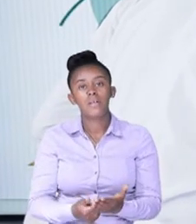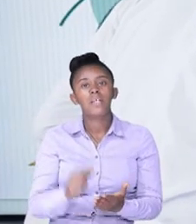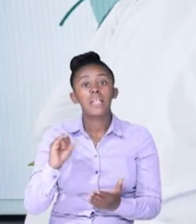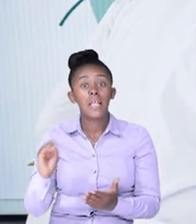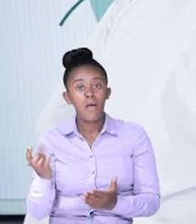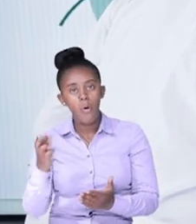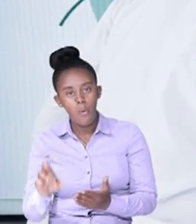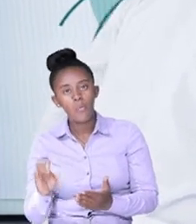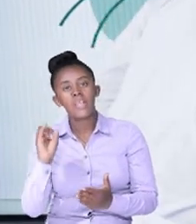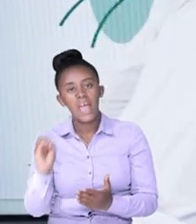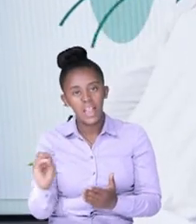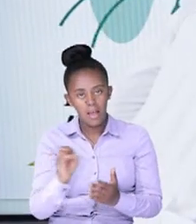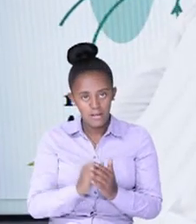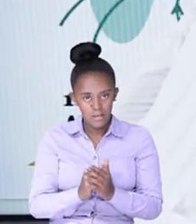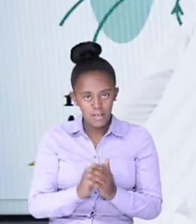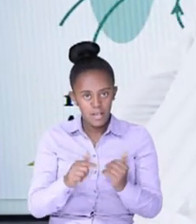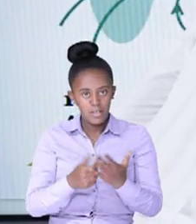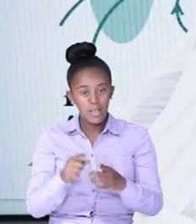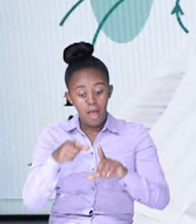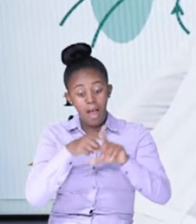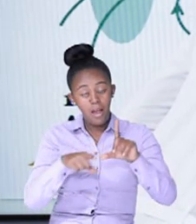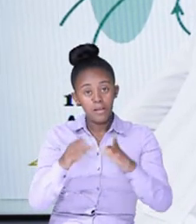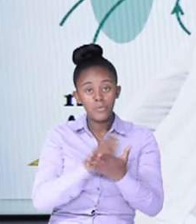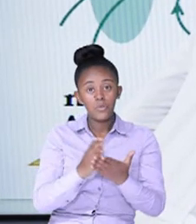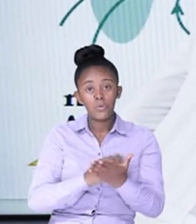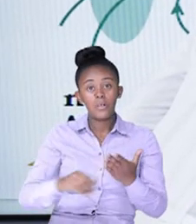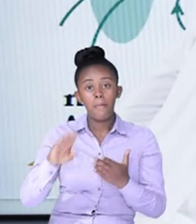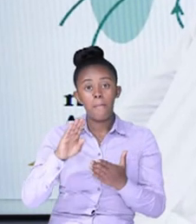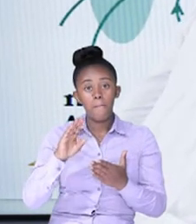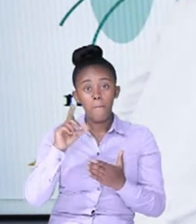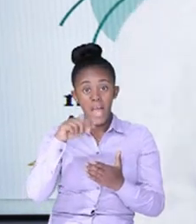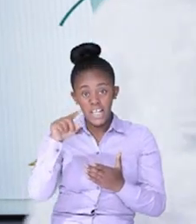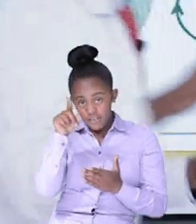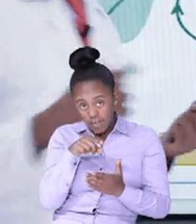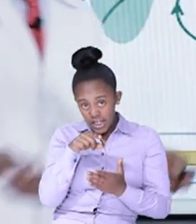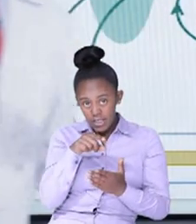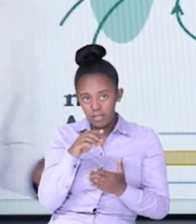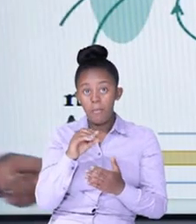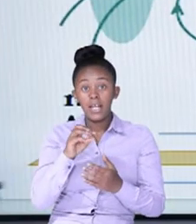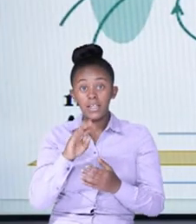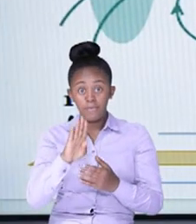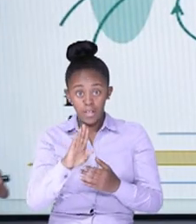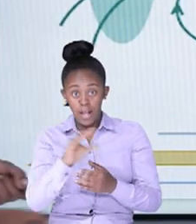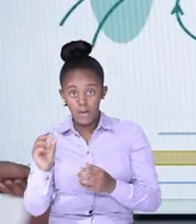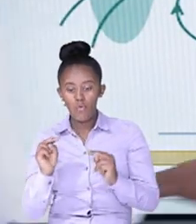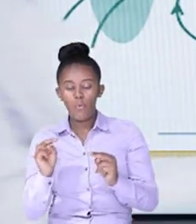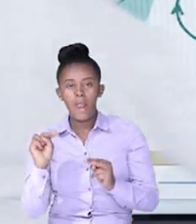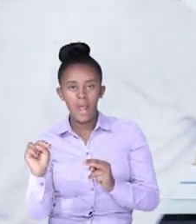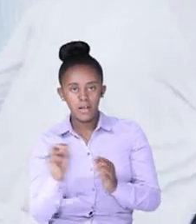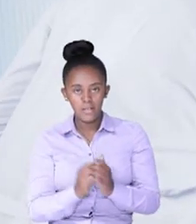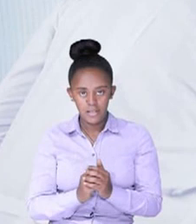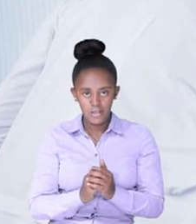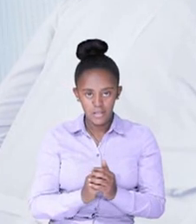express theta as the angle between the magnetic flux, the magnetic field, and the normal line. So theta should be